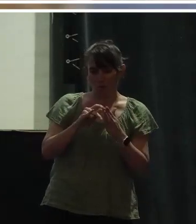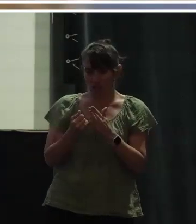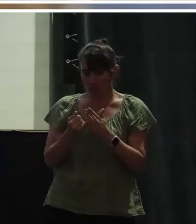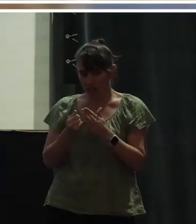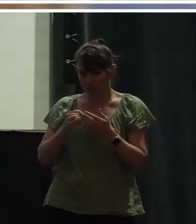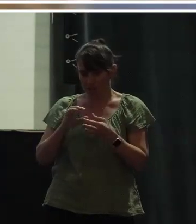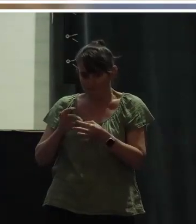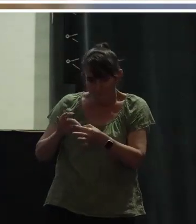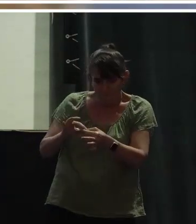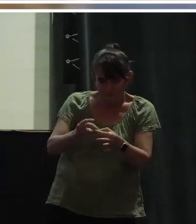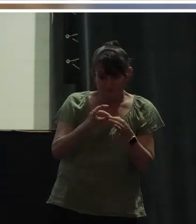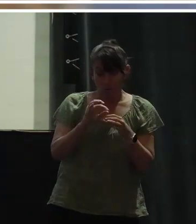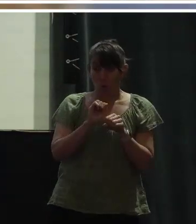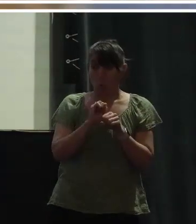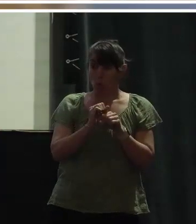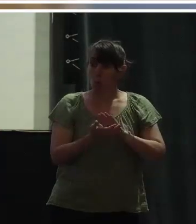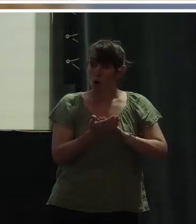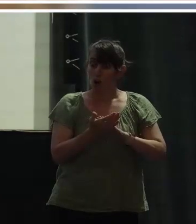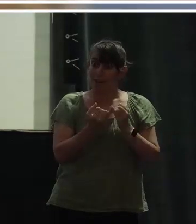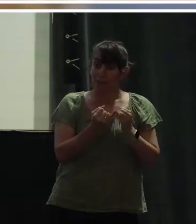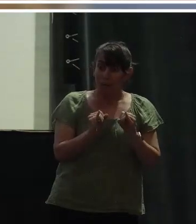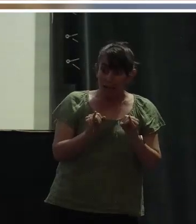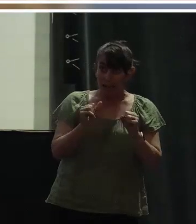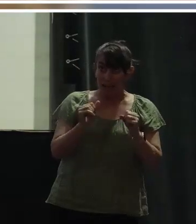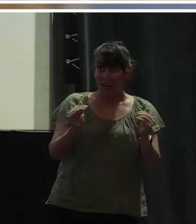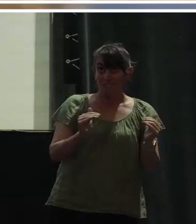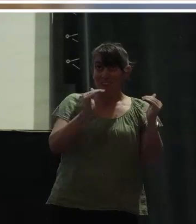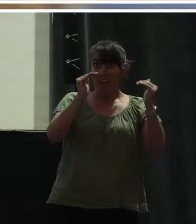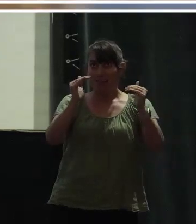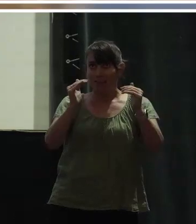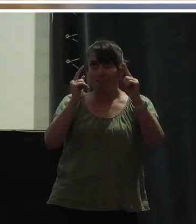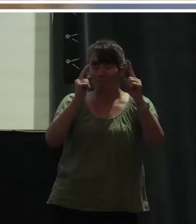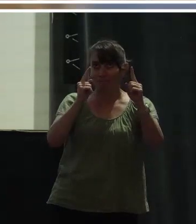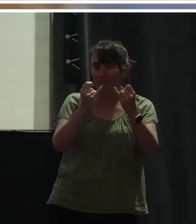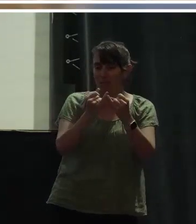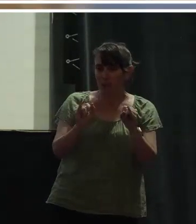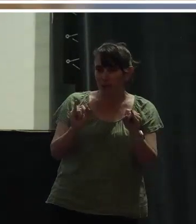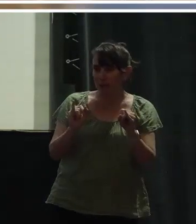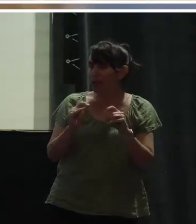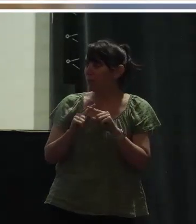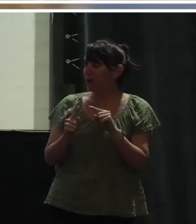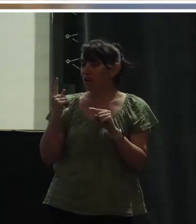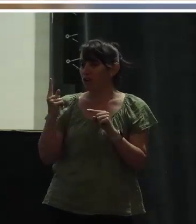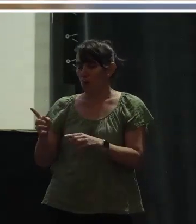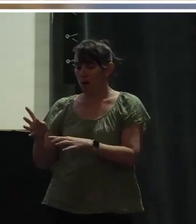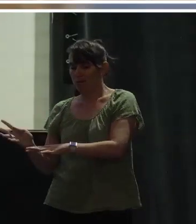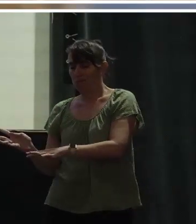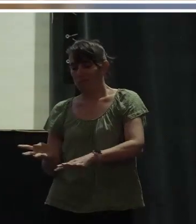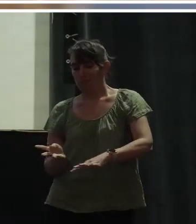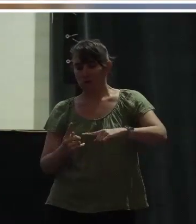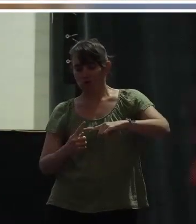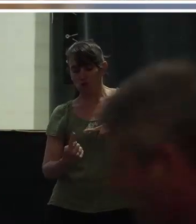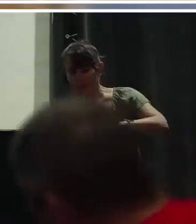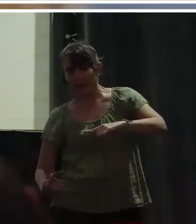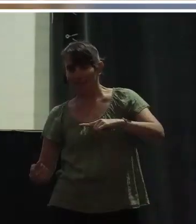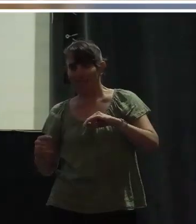all work independently and they can advance independently. But for example, there's one drainage system. So it does require all of us